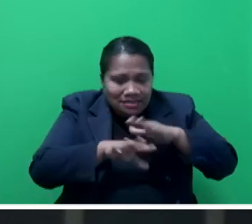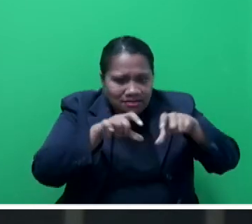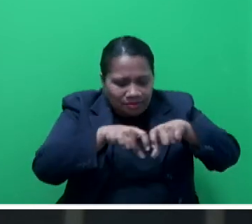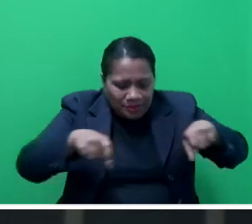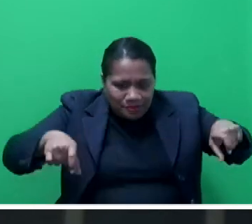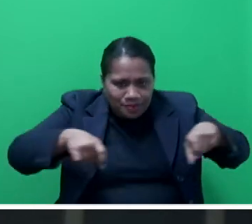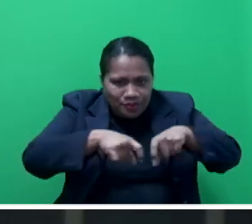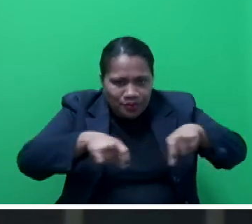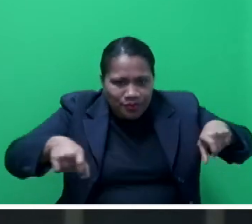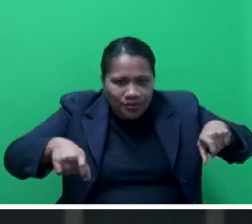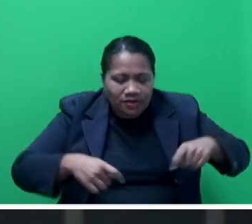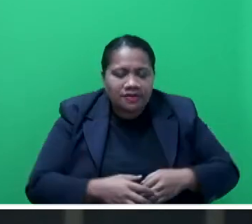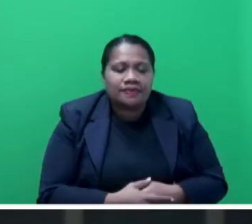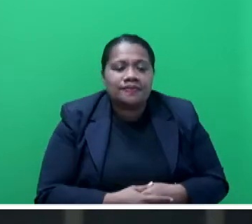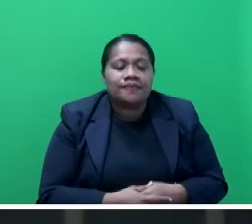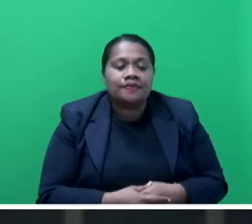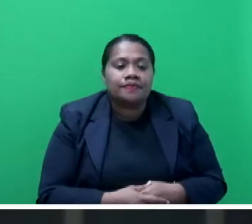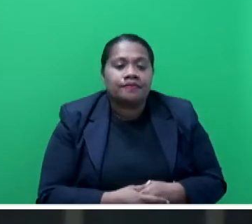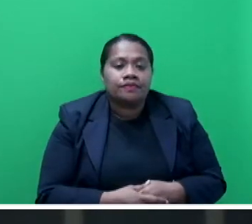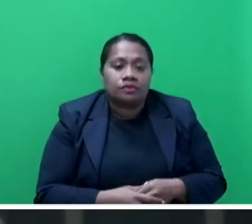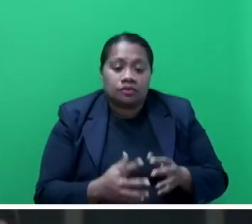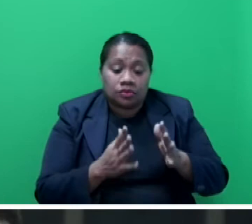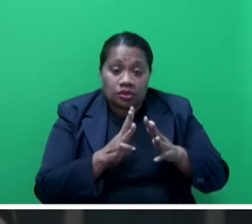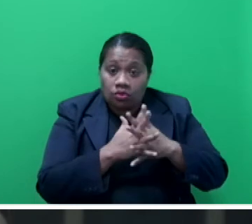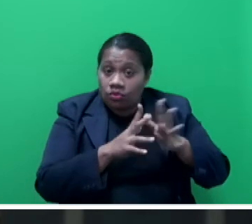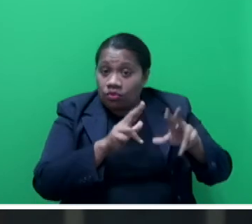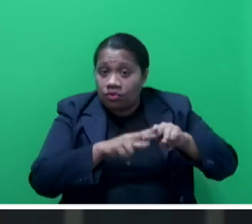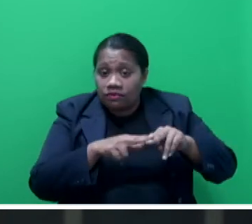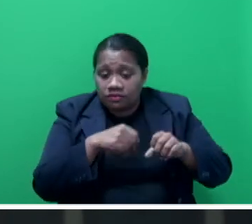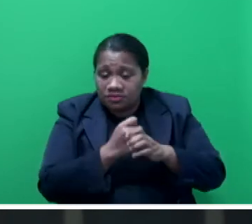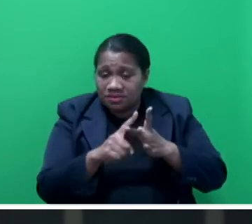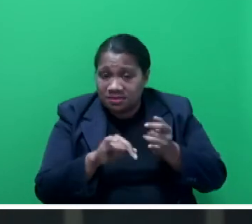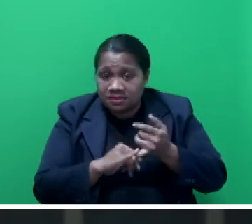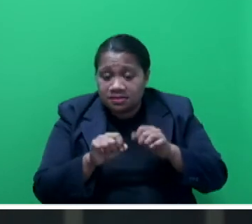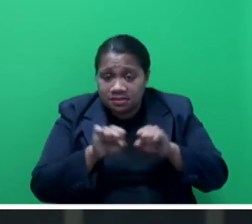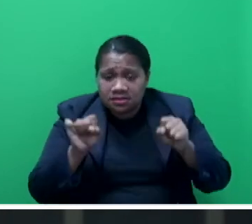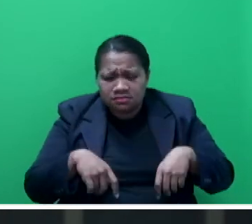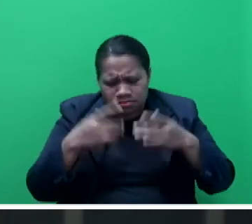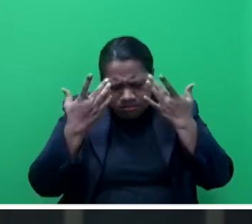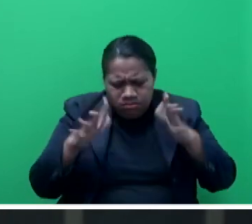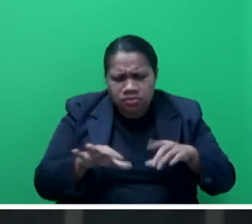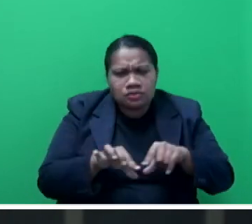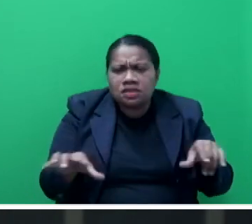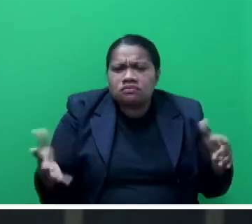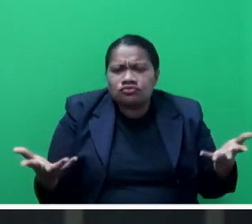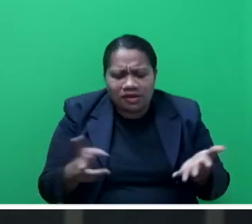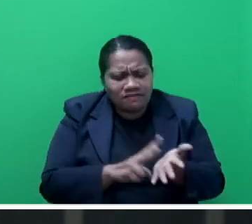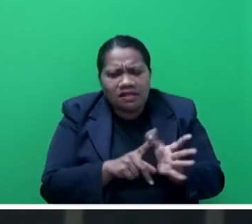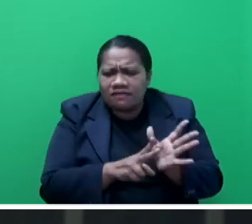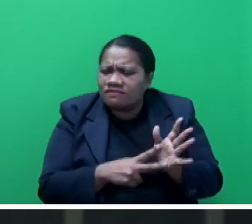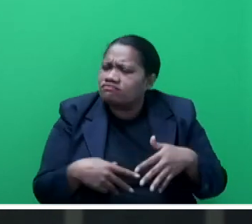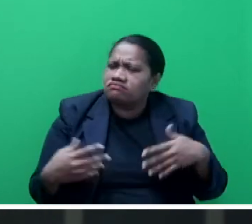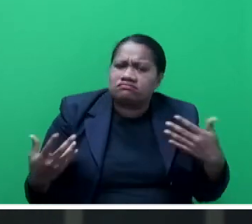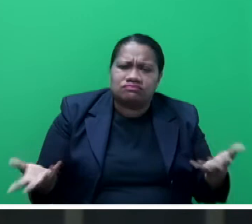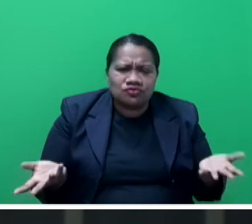operations. With WEF's GIS systems, we now know where the pipes are, where the valves are, where the pumps, meters, and